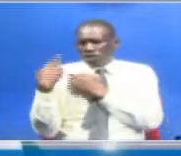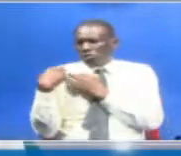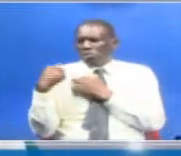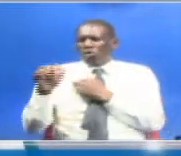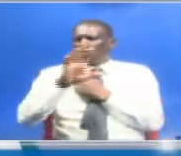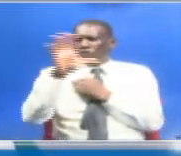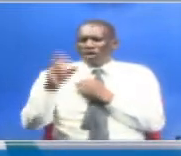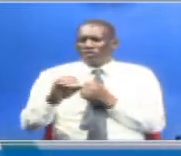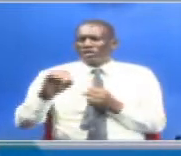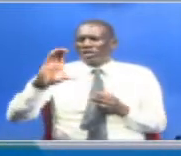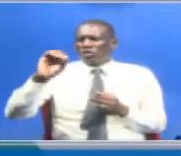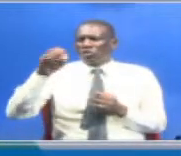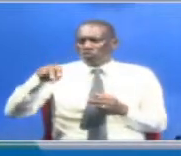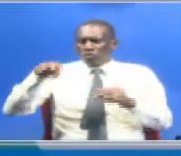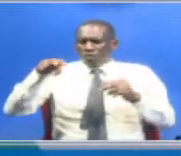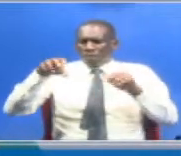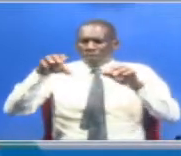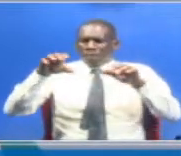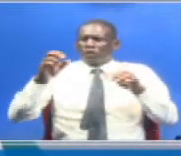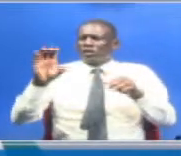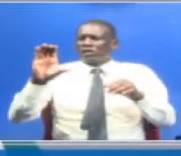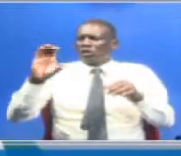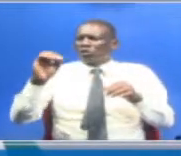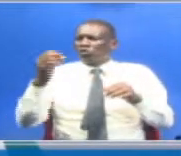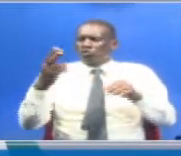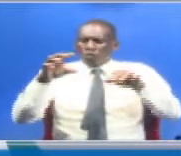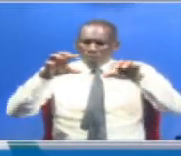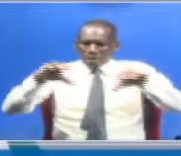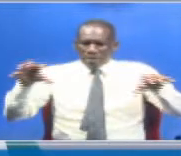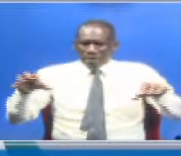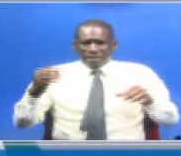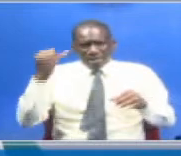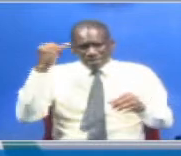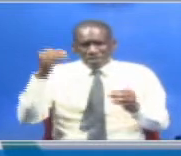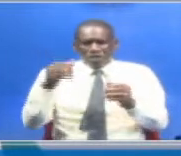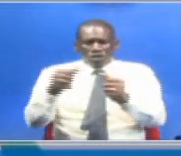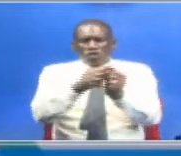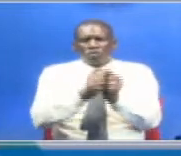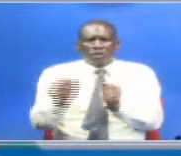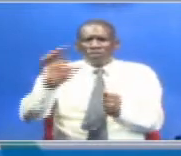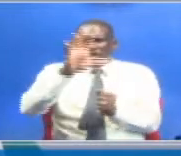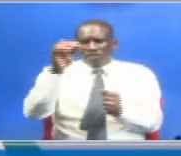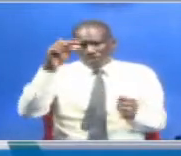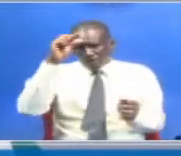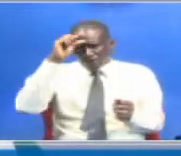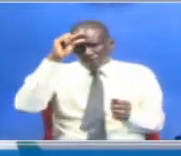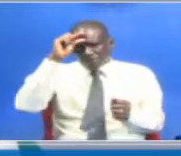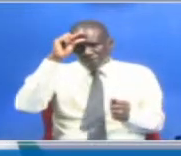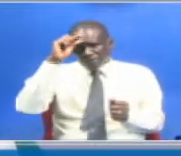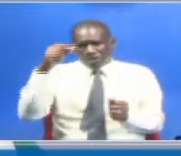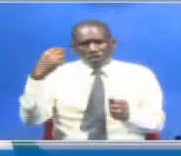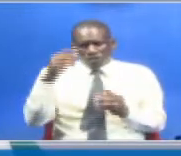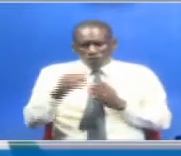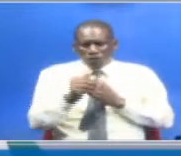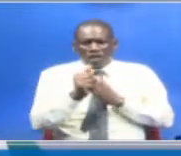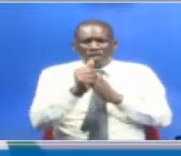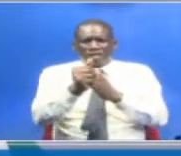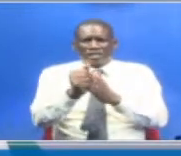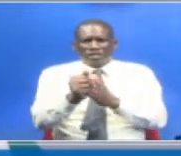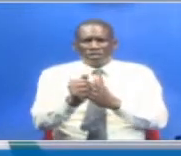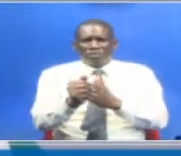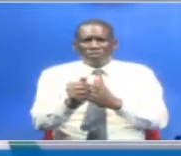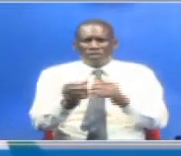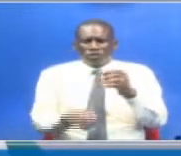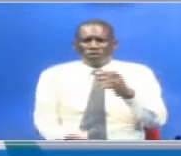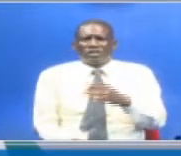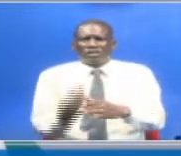Markets Initiative, ACMI, together with African governments for the leadership in establishing